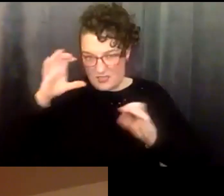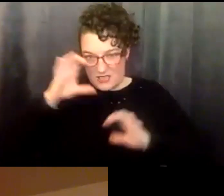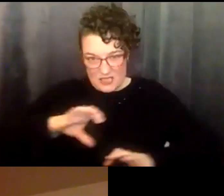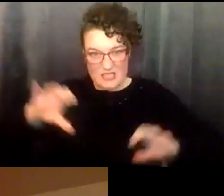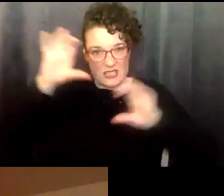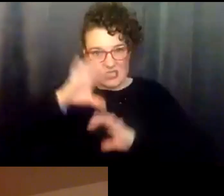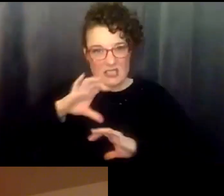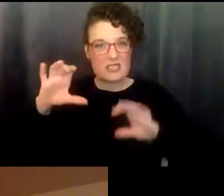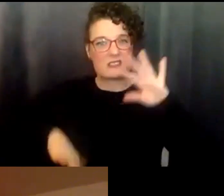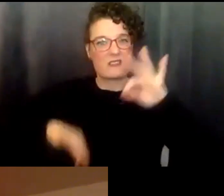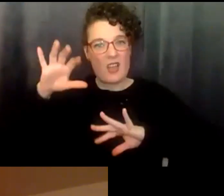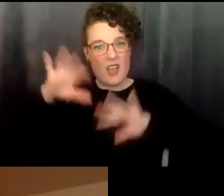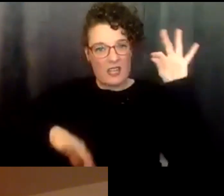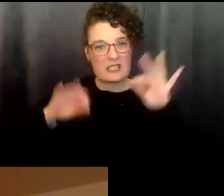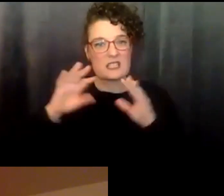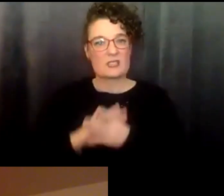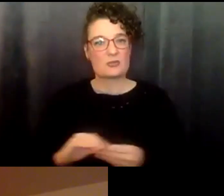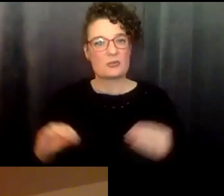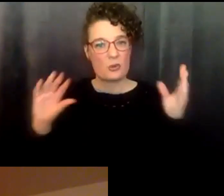like finding stories